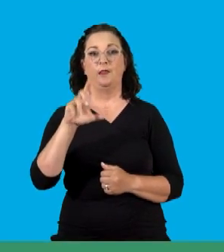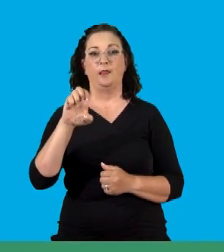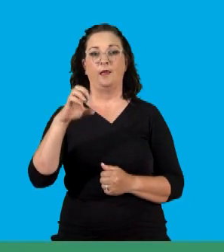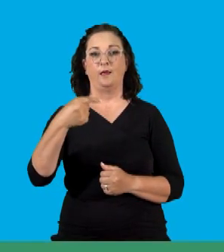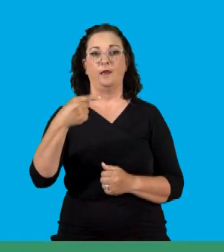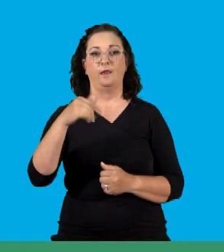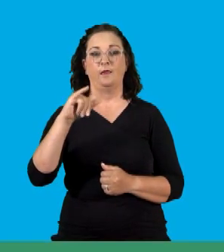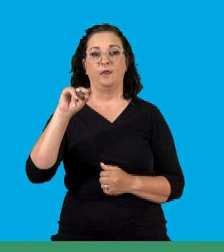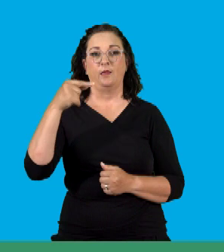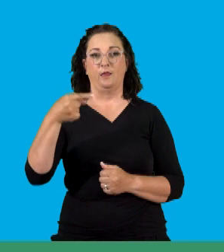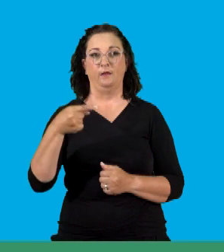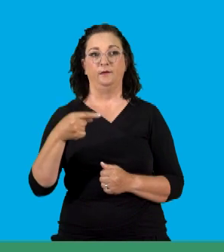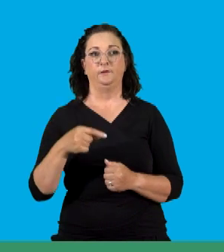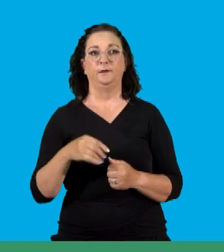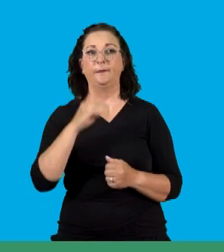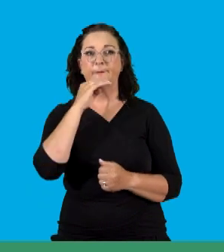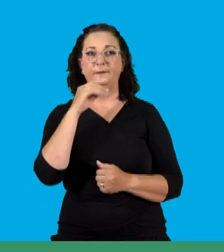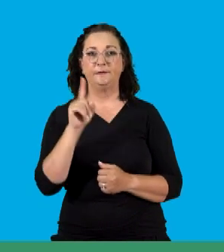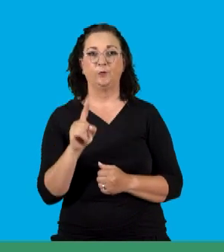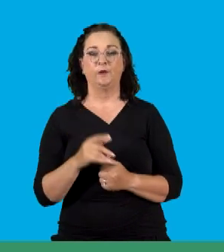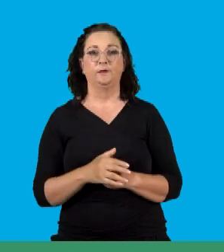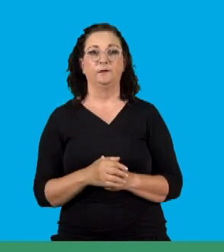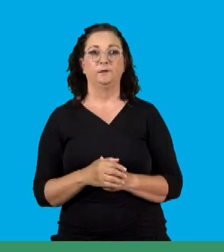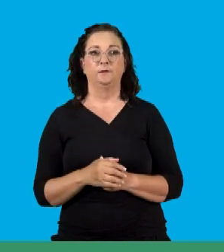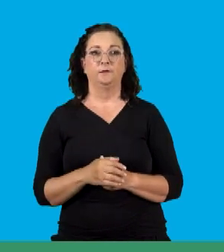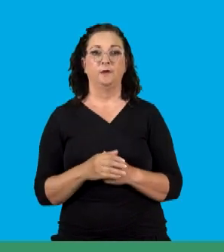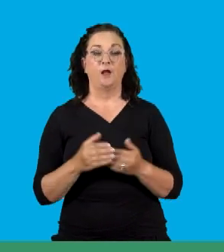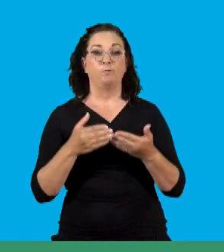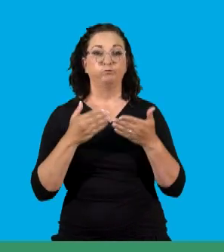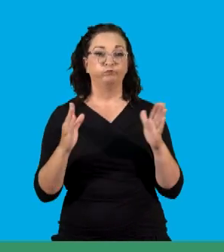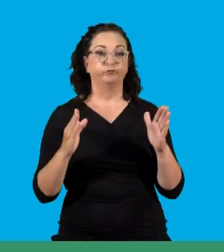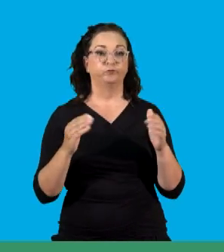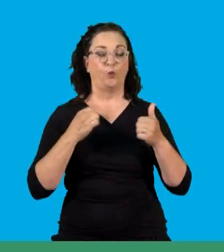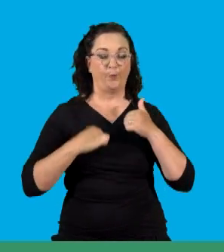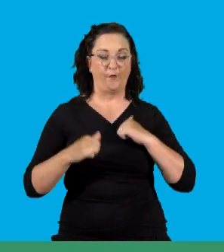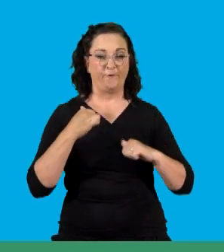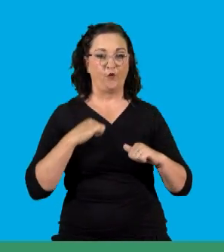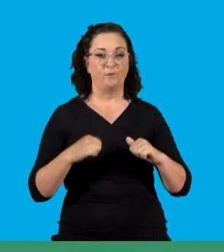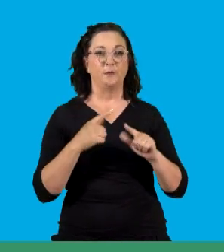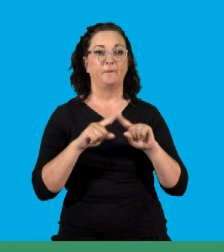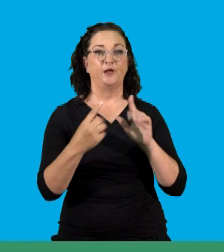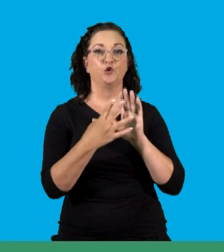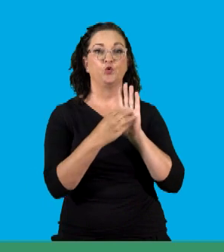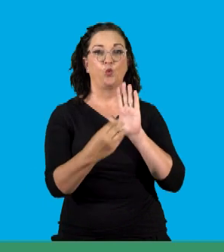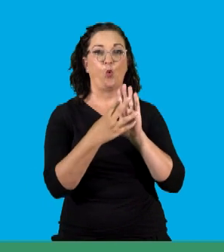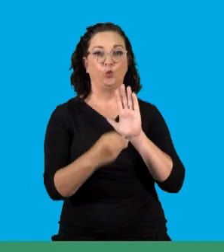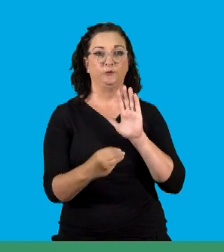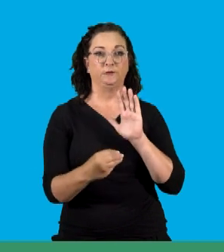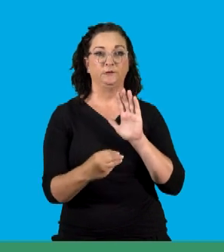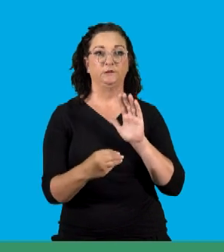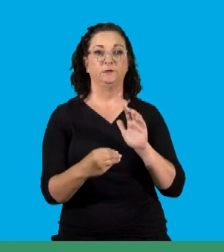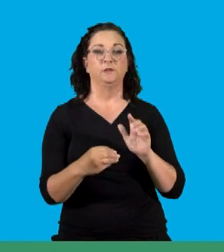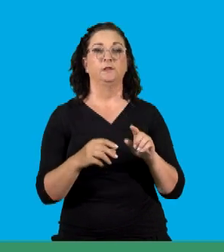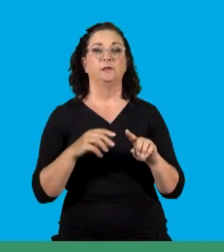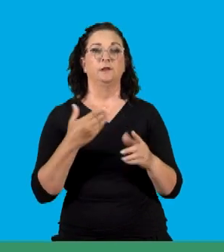of bootlegging. It is the recording of live or broadcast performance without the permission of